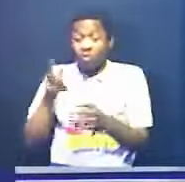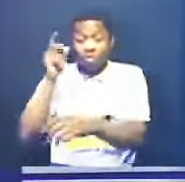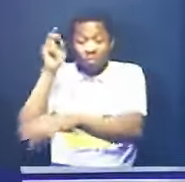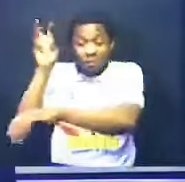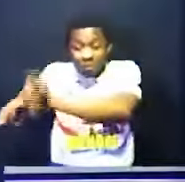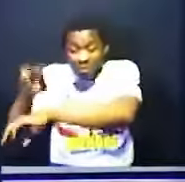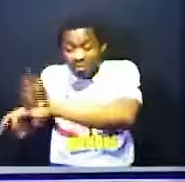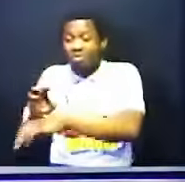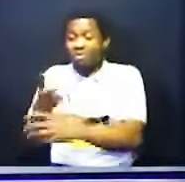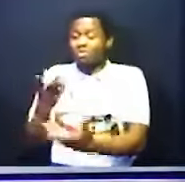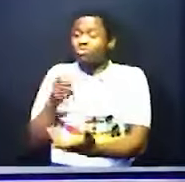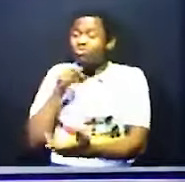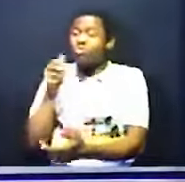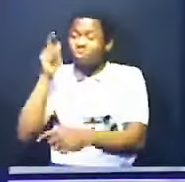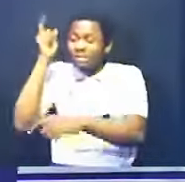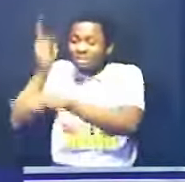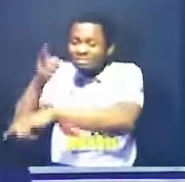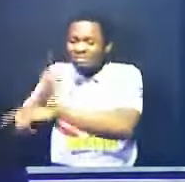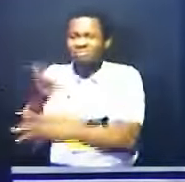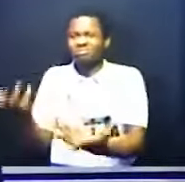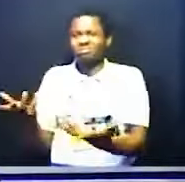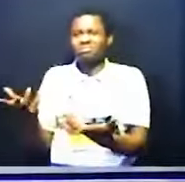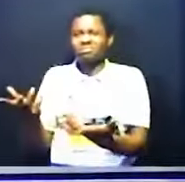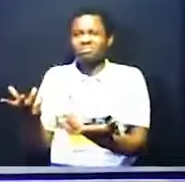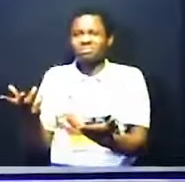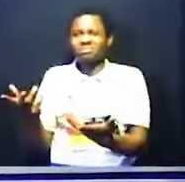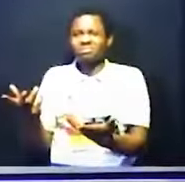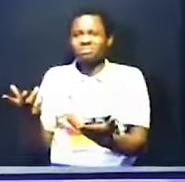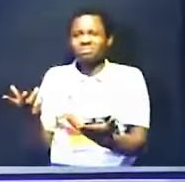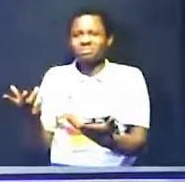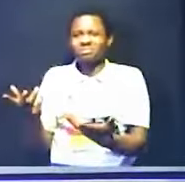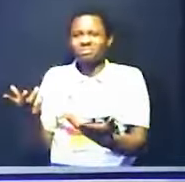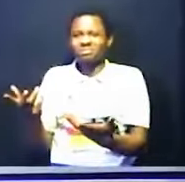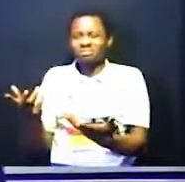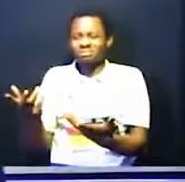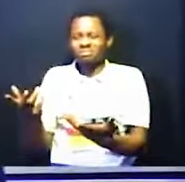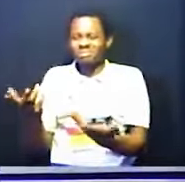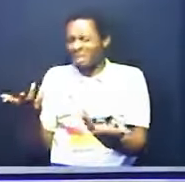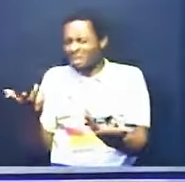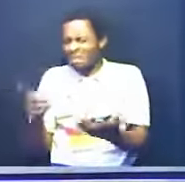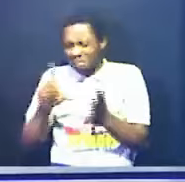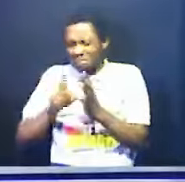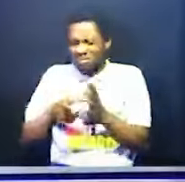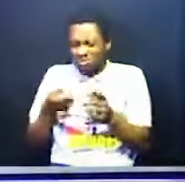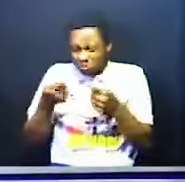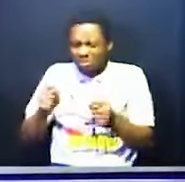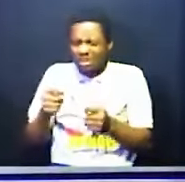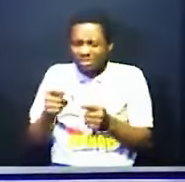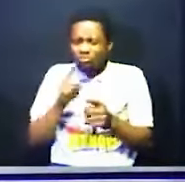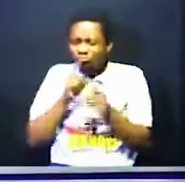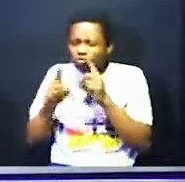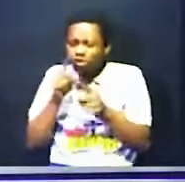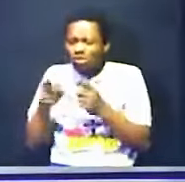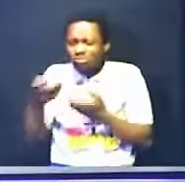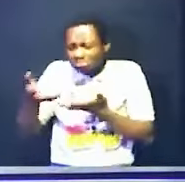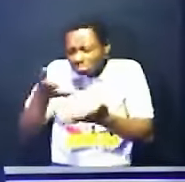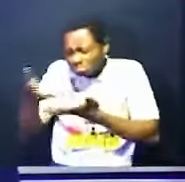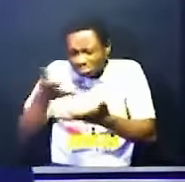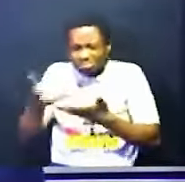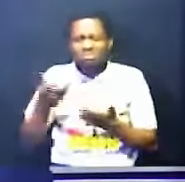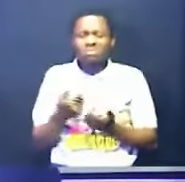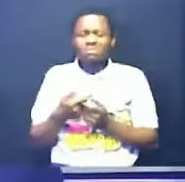If you don't want to rebuke him, na wan pesa wo kan enimwa. At least give him some pep. Some talks to pep him up a bit.